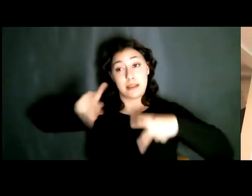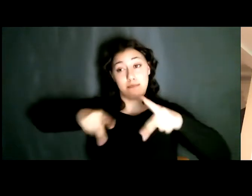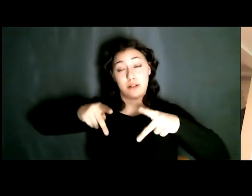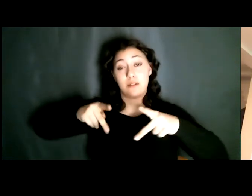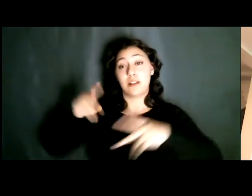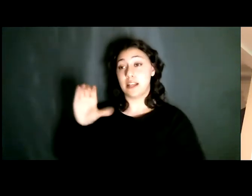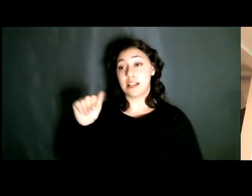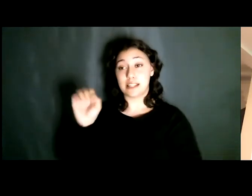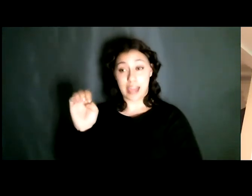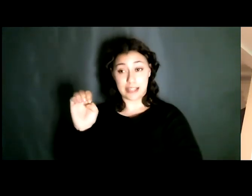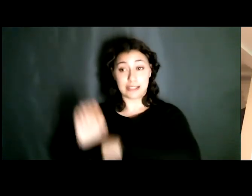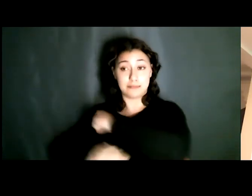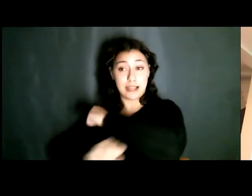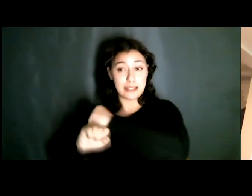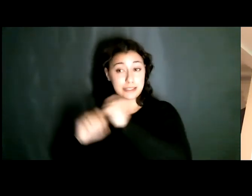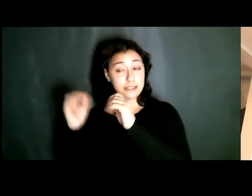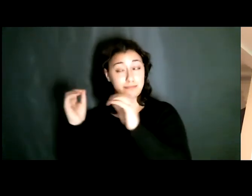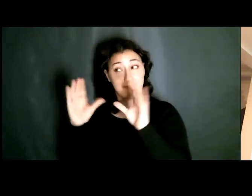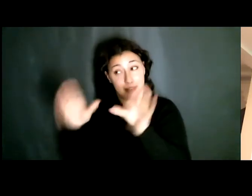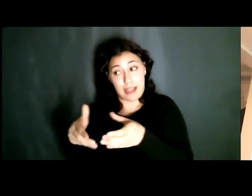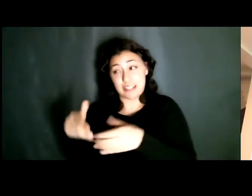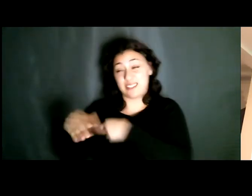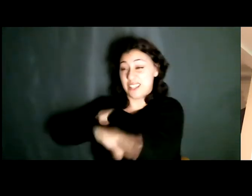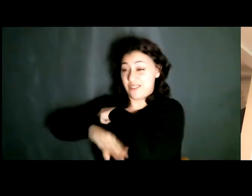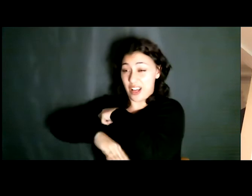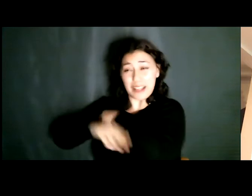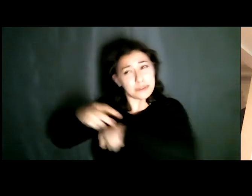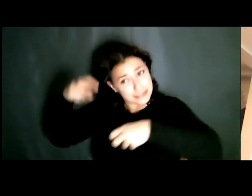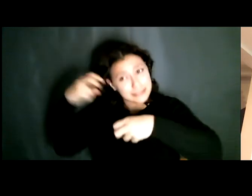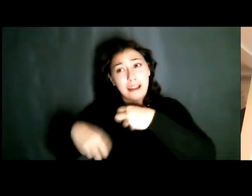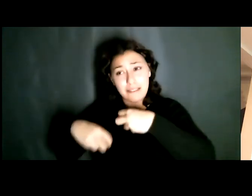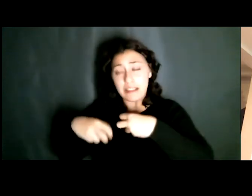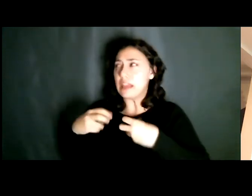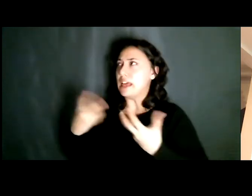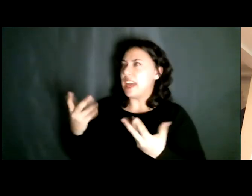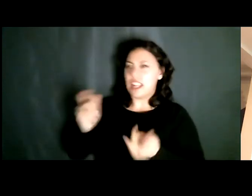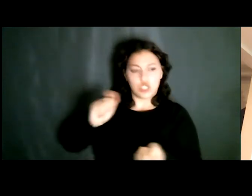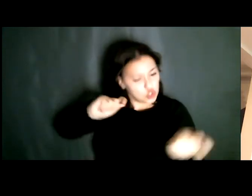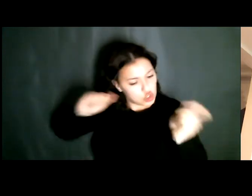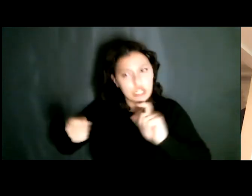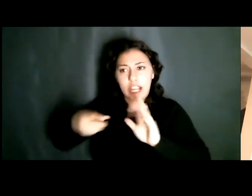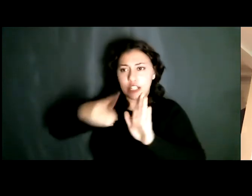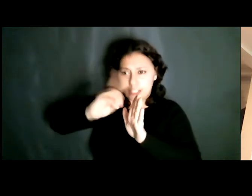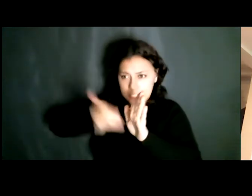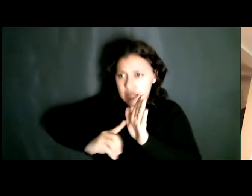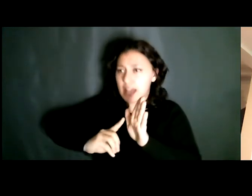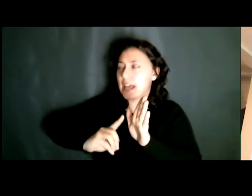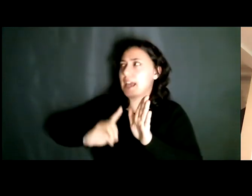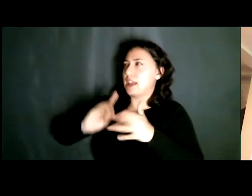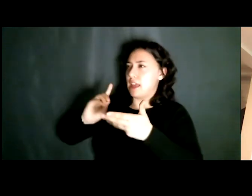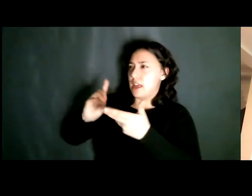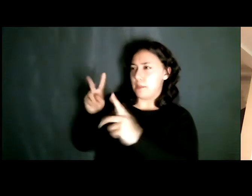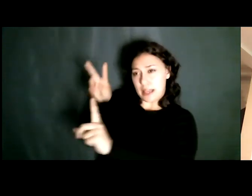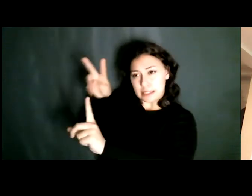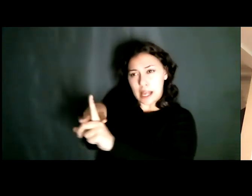tough because I had to completely redesign it. I had to think about assignments differently, about interacting. It was a